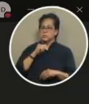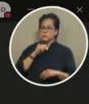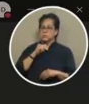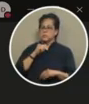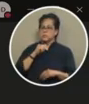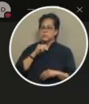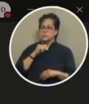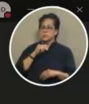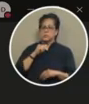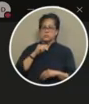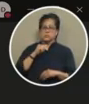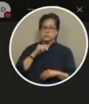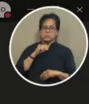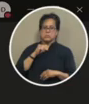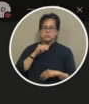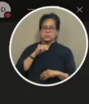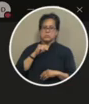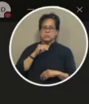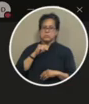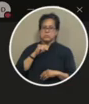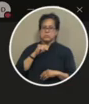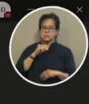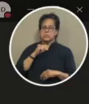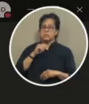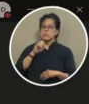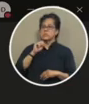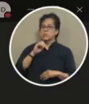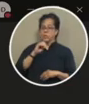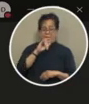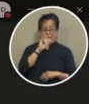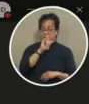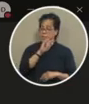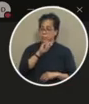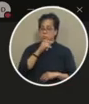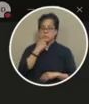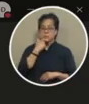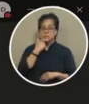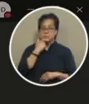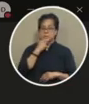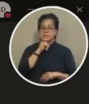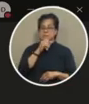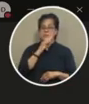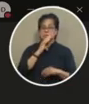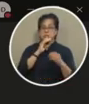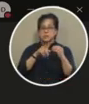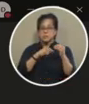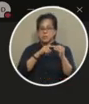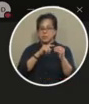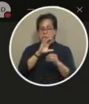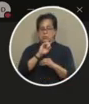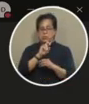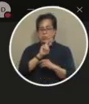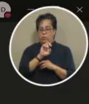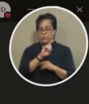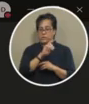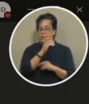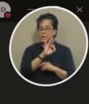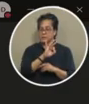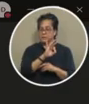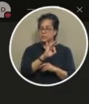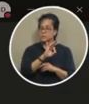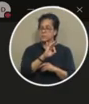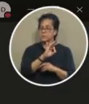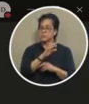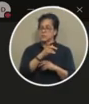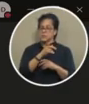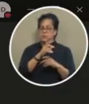you. Go ahead. Okay, and so the airport report does not talk about COVID-19 being forced on